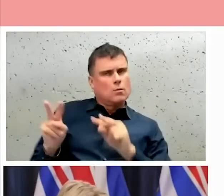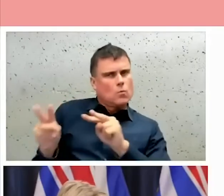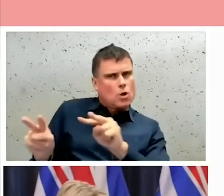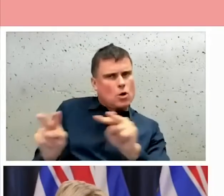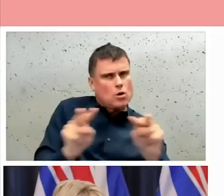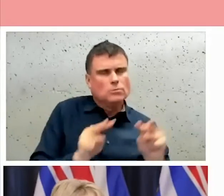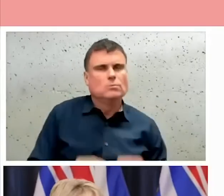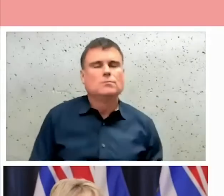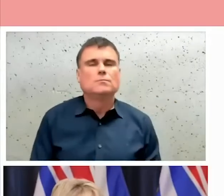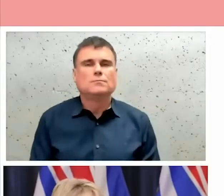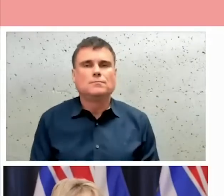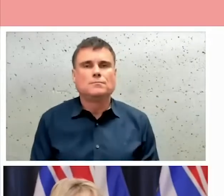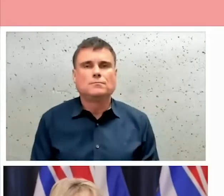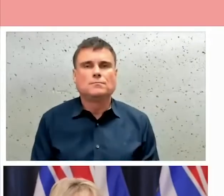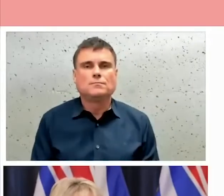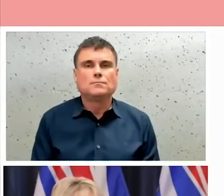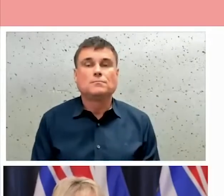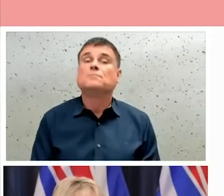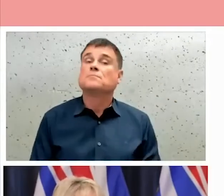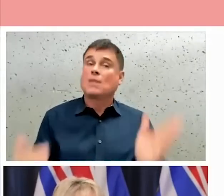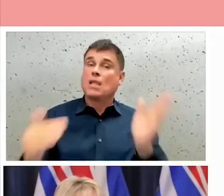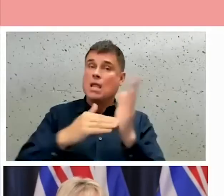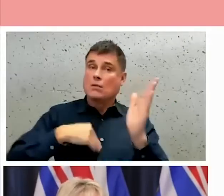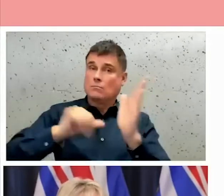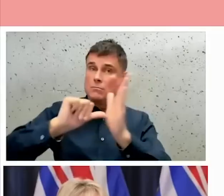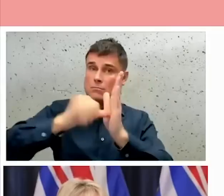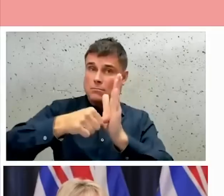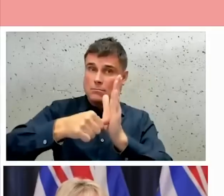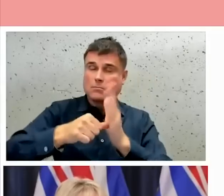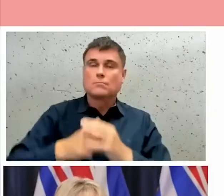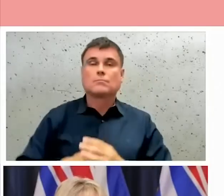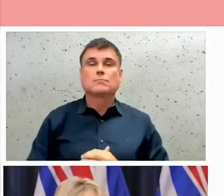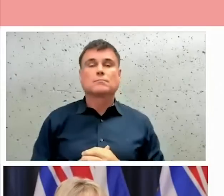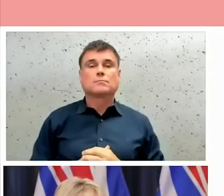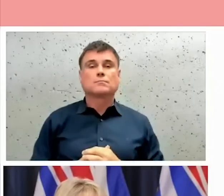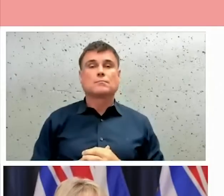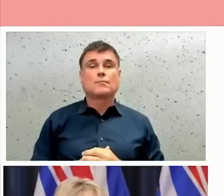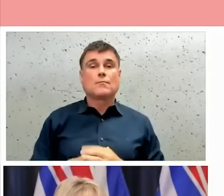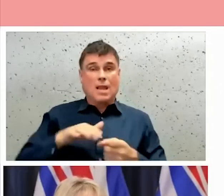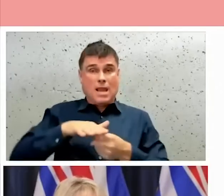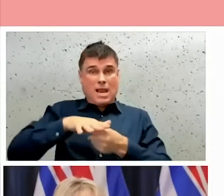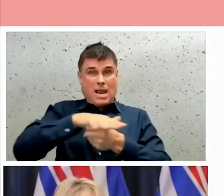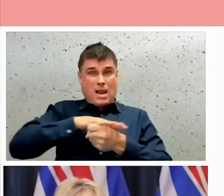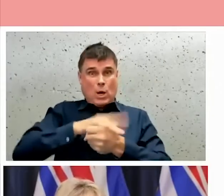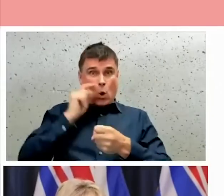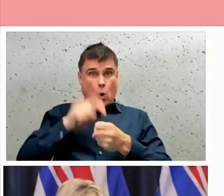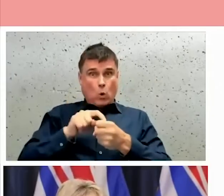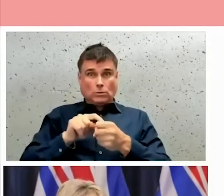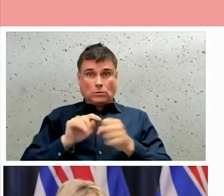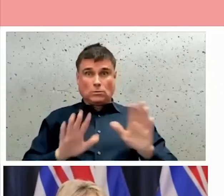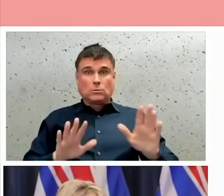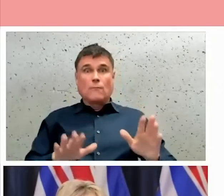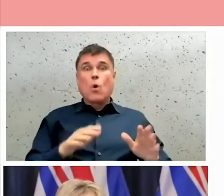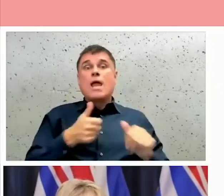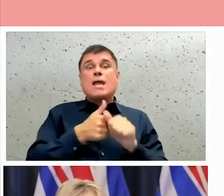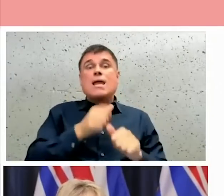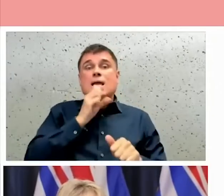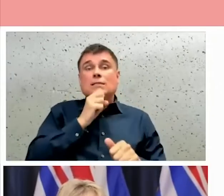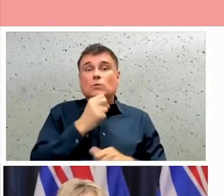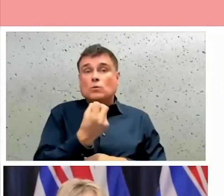Again, in the areas where we have children who are immunized, the 12 to 17 age group, we can see